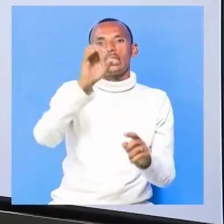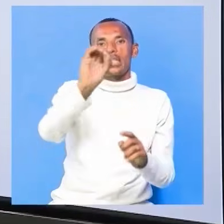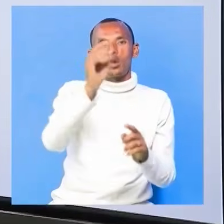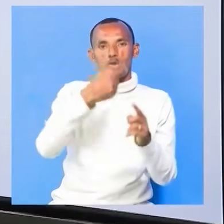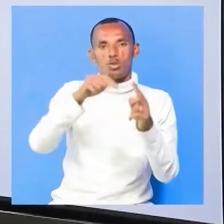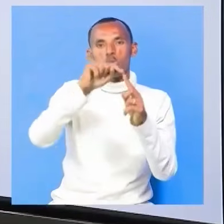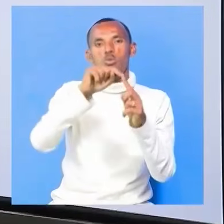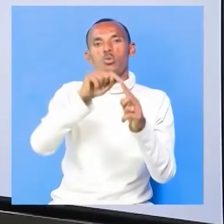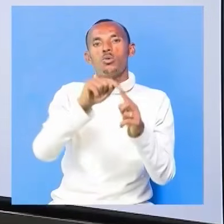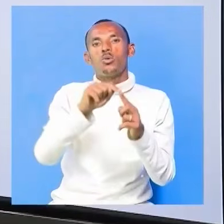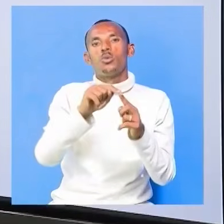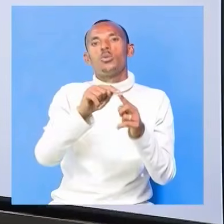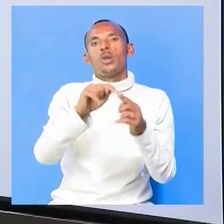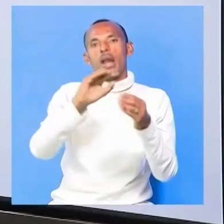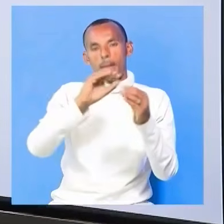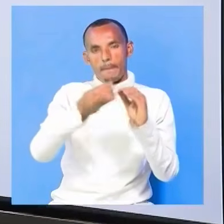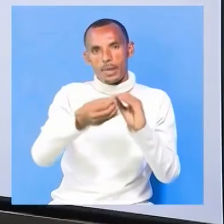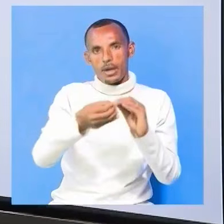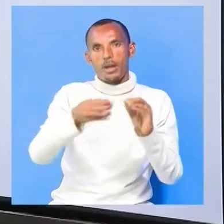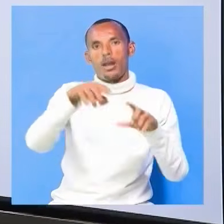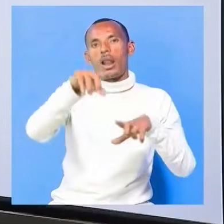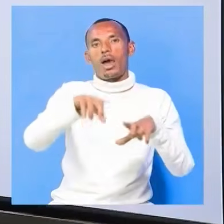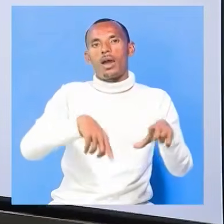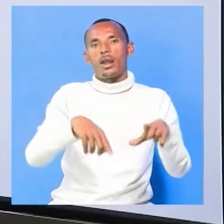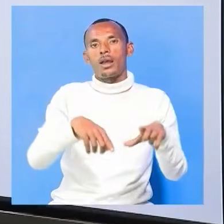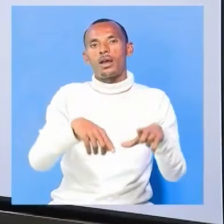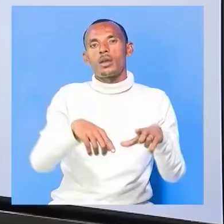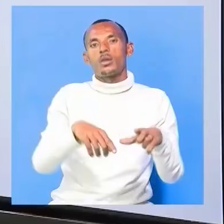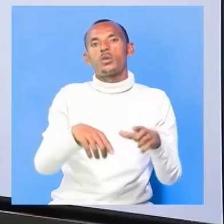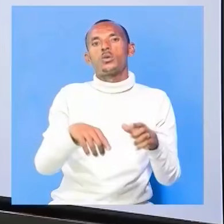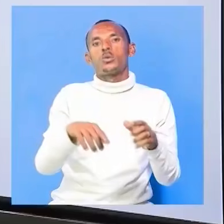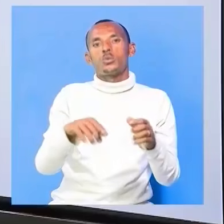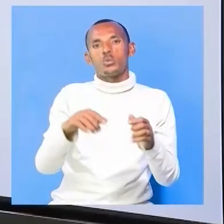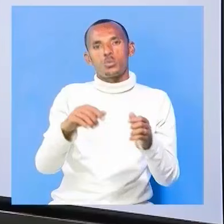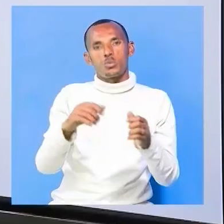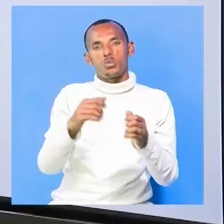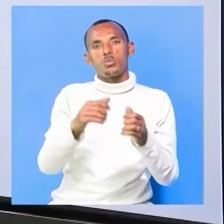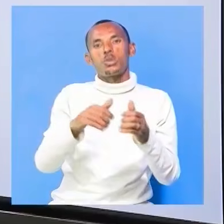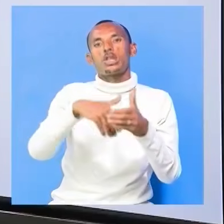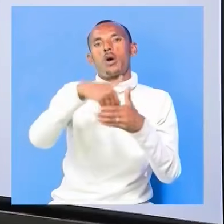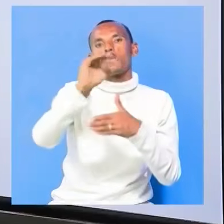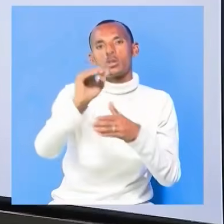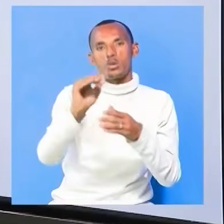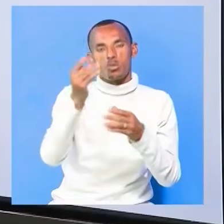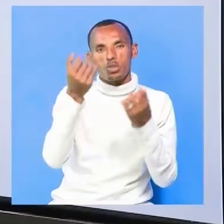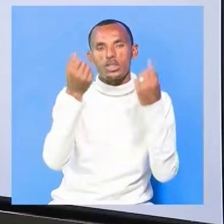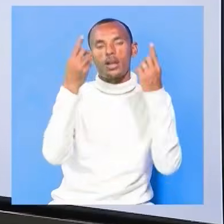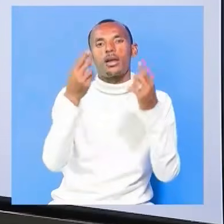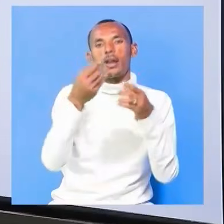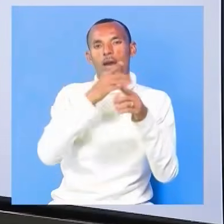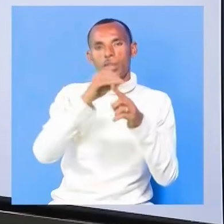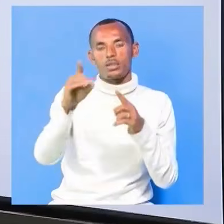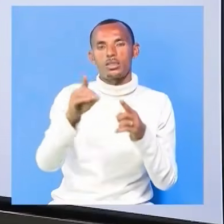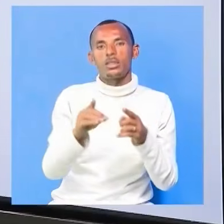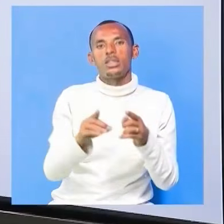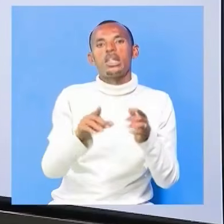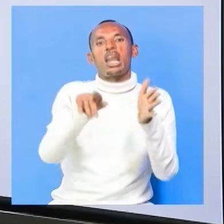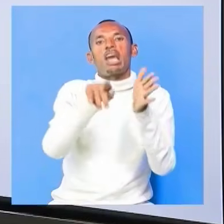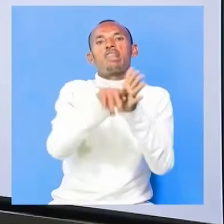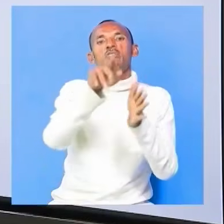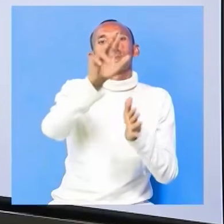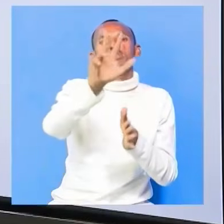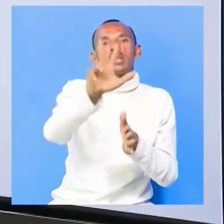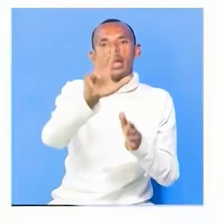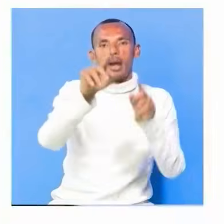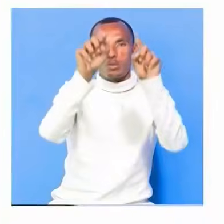from 0 to that number on a real line without considering the direction. So the absolute value of